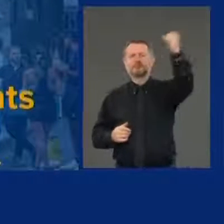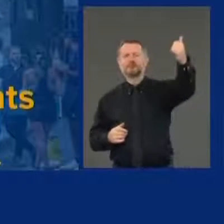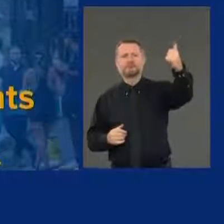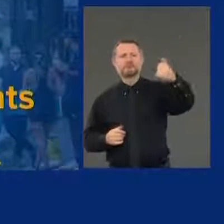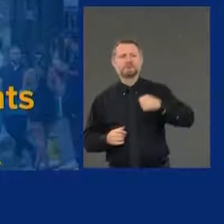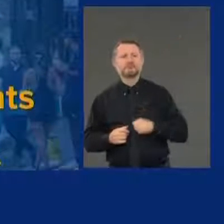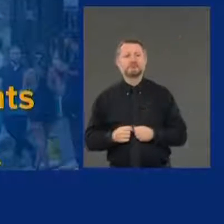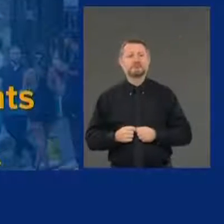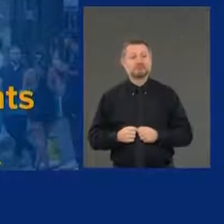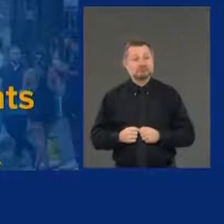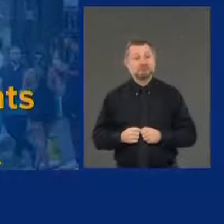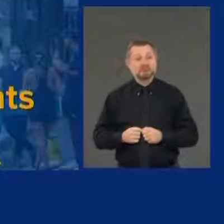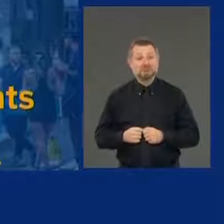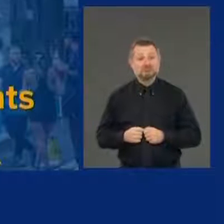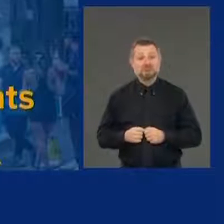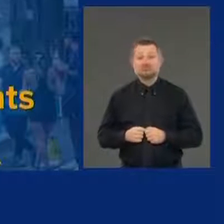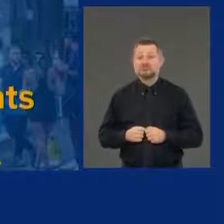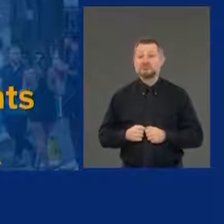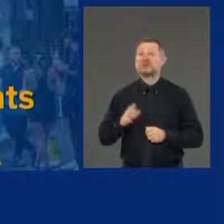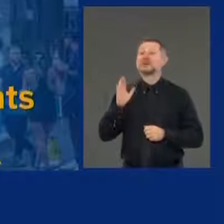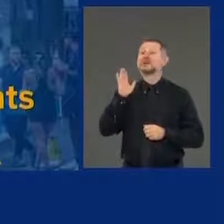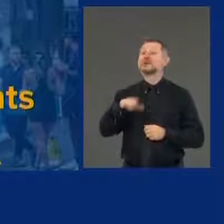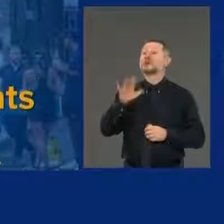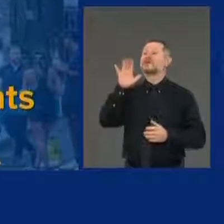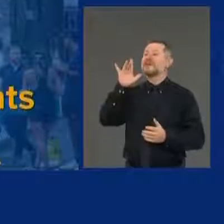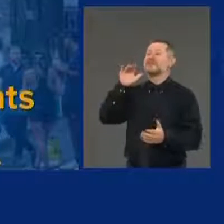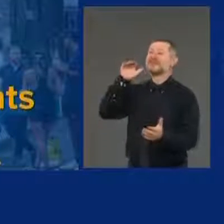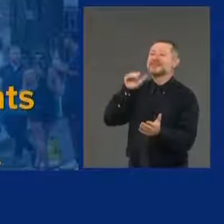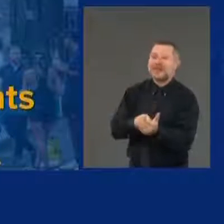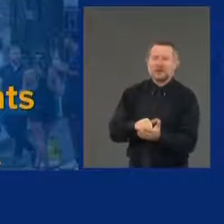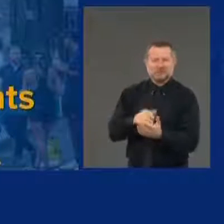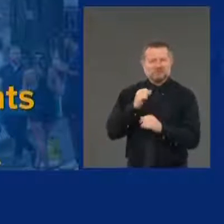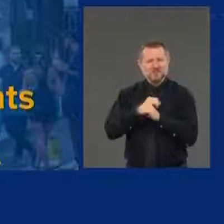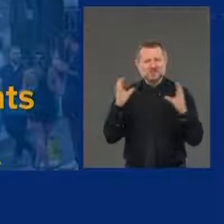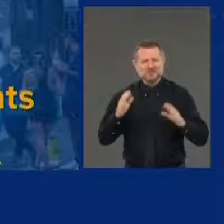25,000, especially at bars and restaurants.